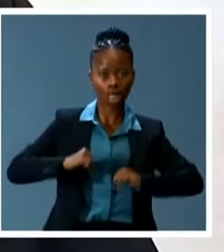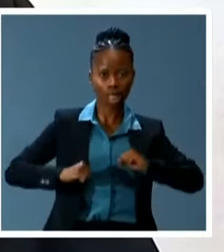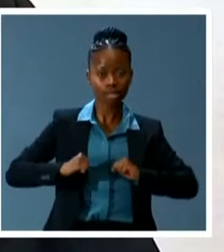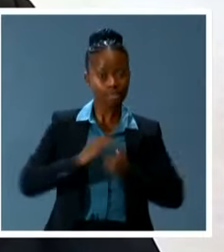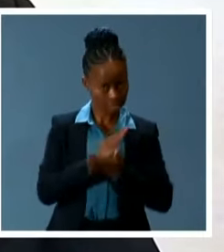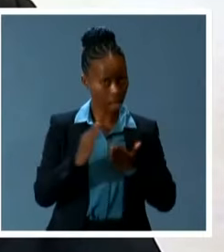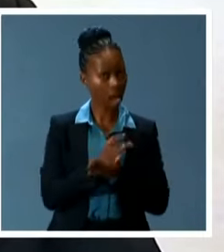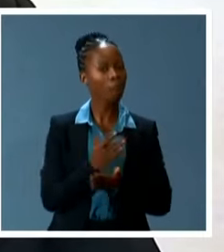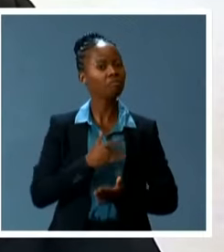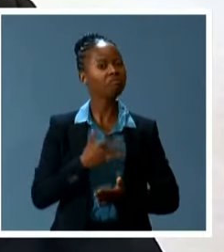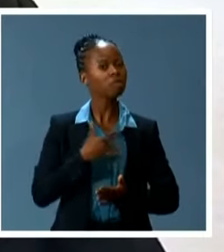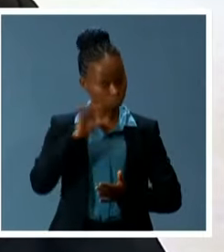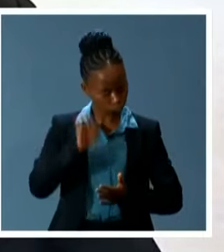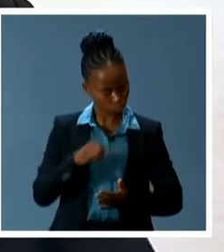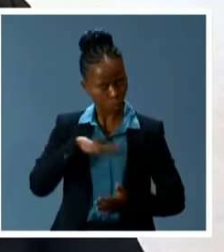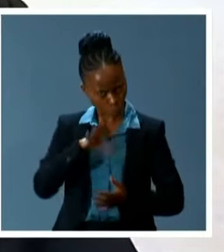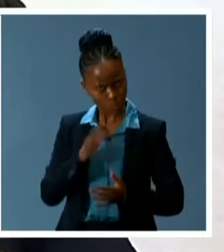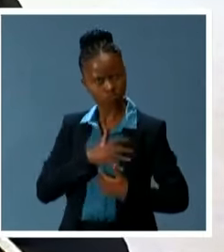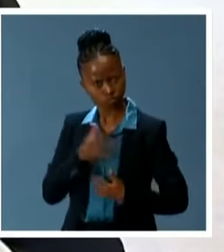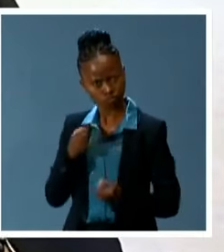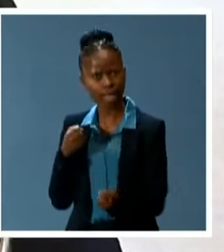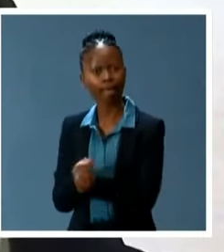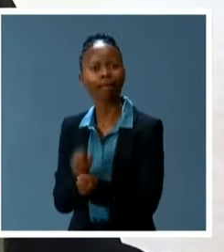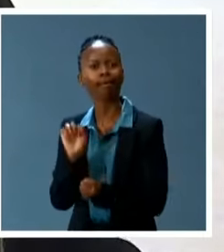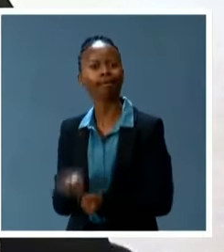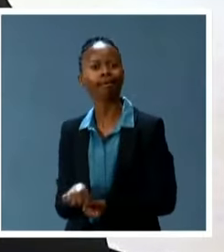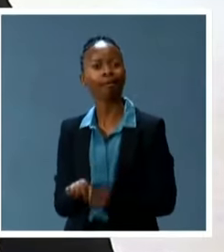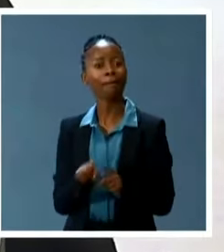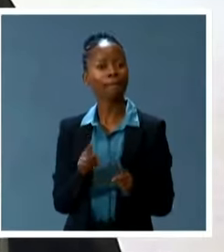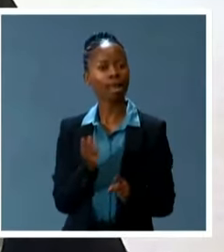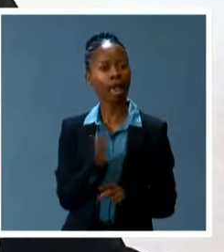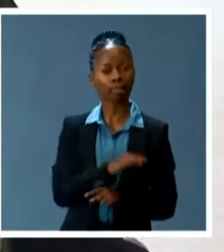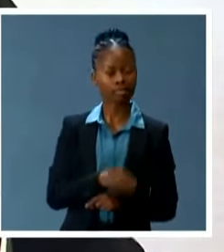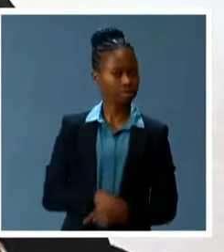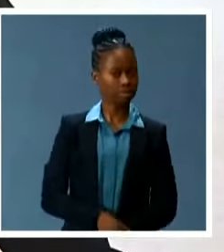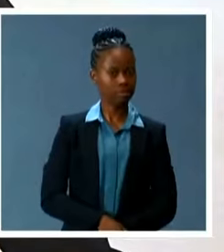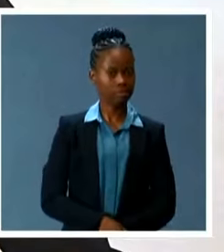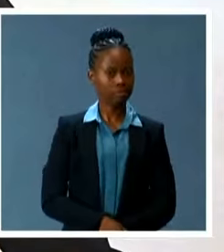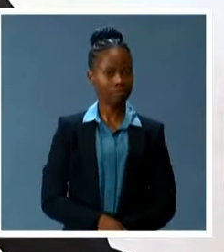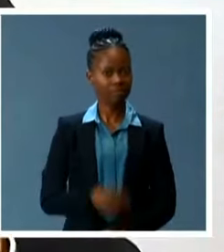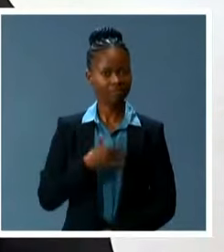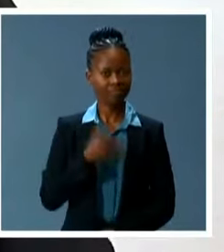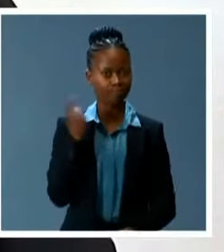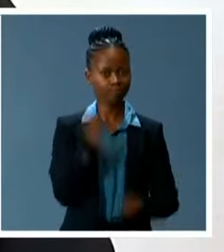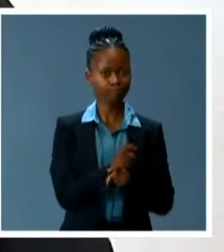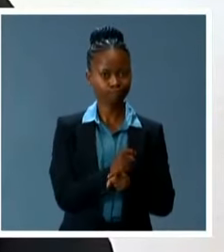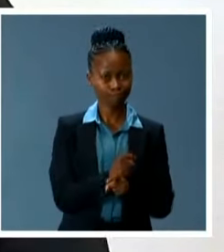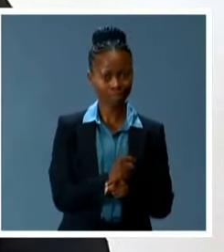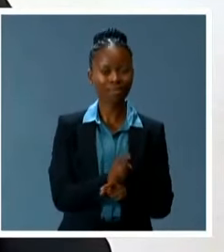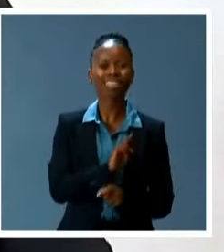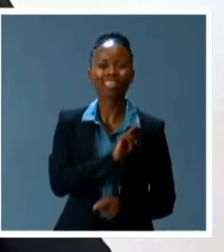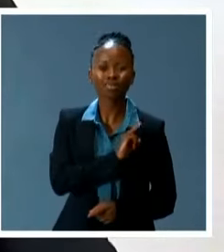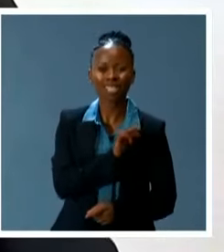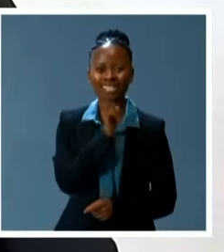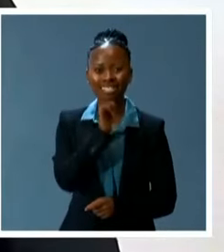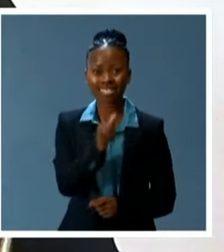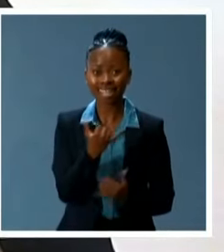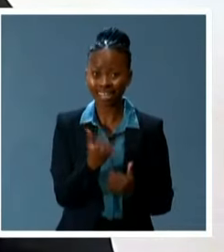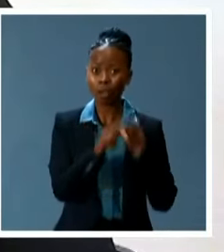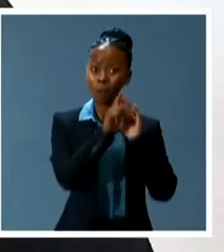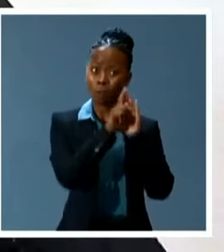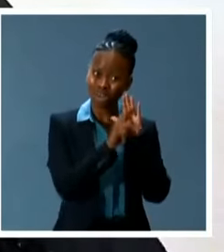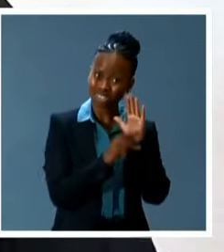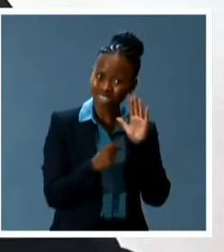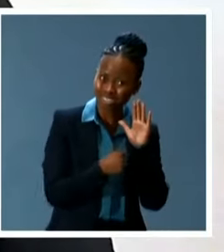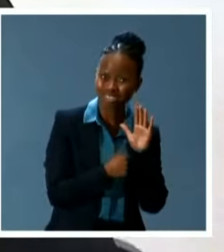why I said today that we need to fight tax evasion, money laundering, illicit flows of capital is essential. And we